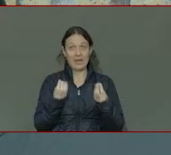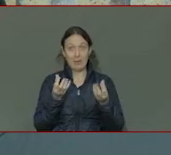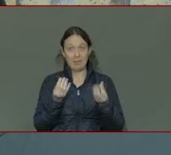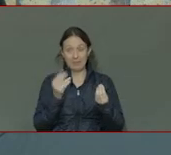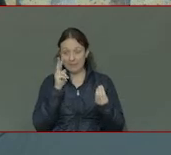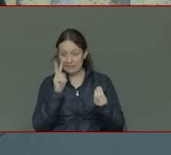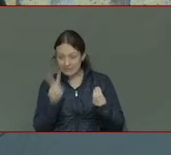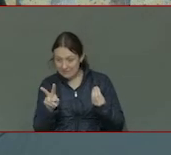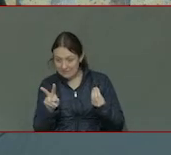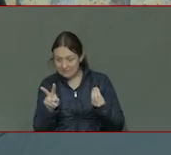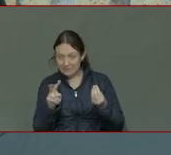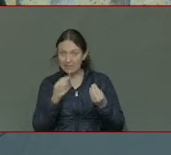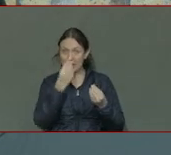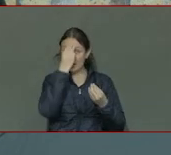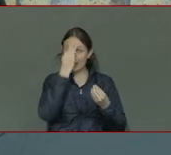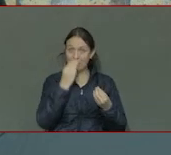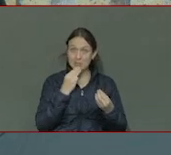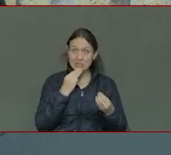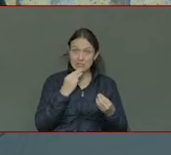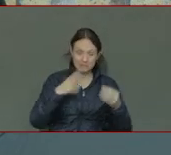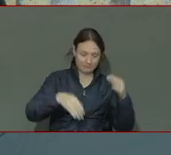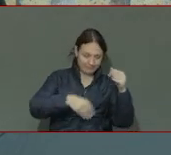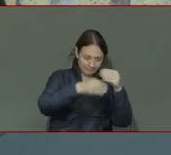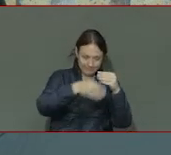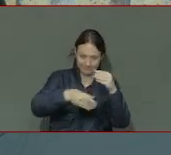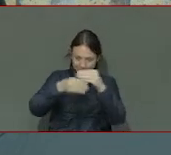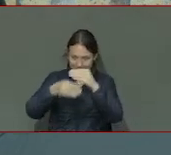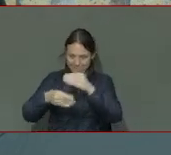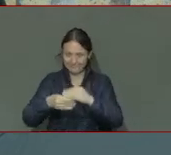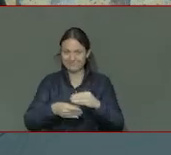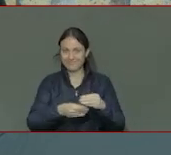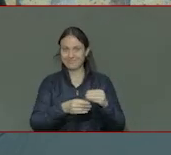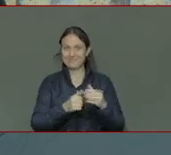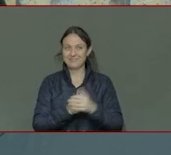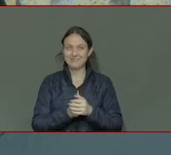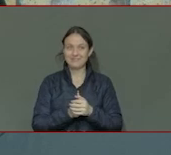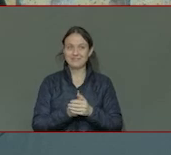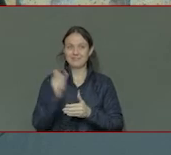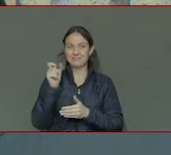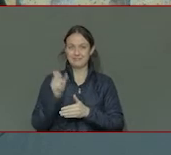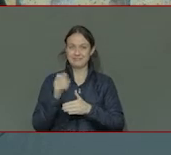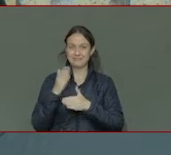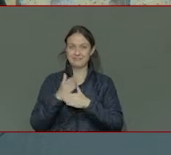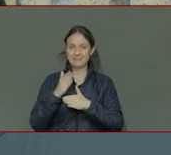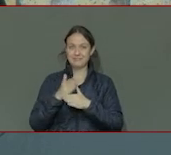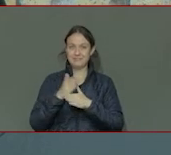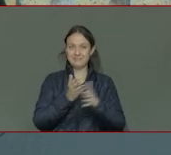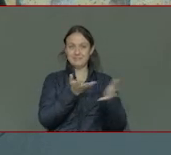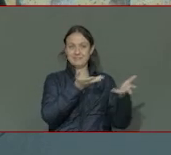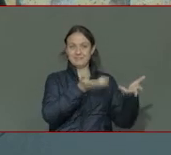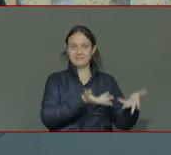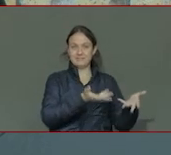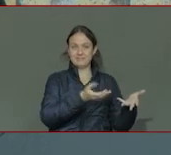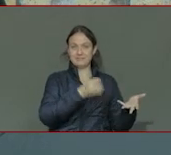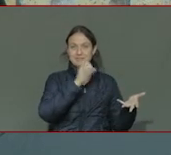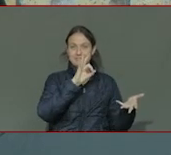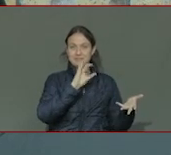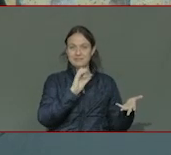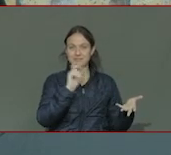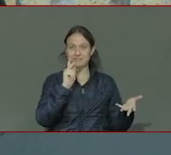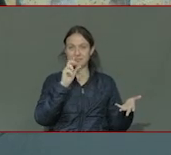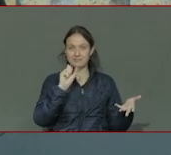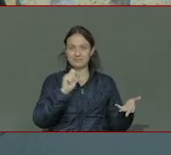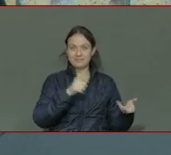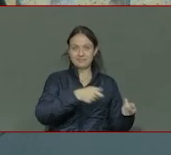it in on your picture. A worker pulls a crate of mass 30 kilograms